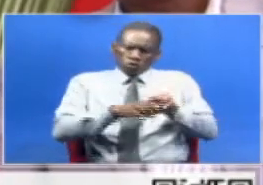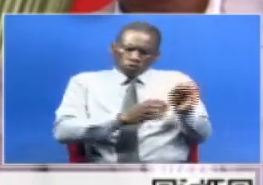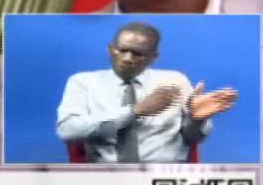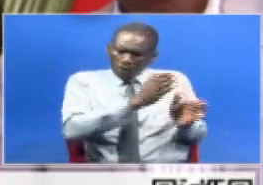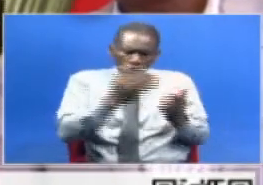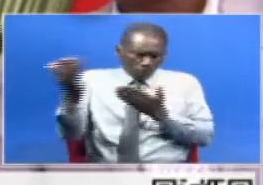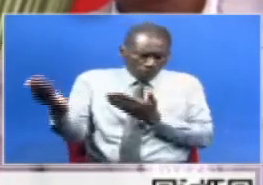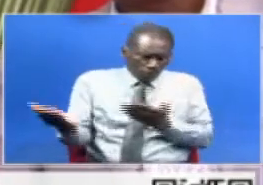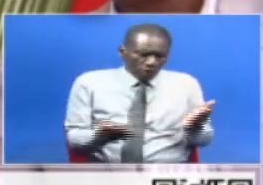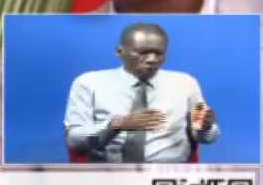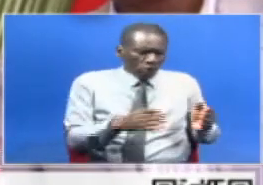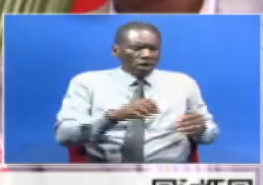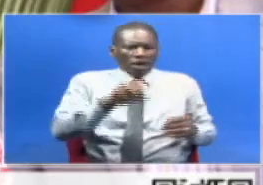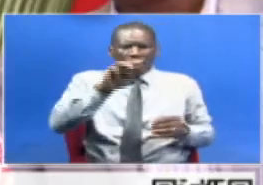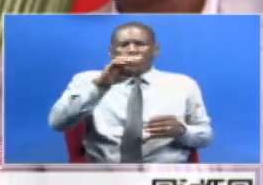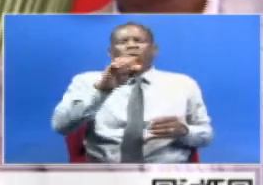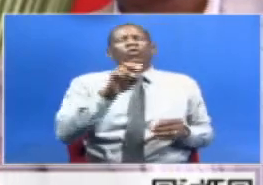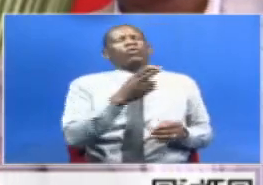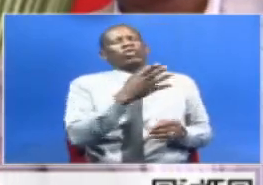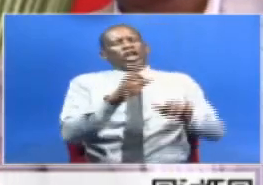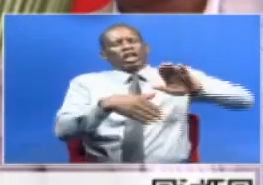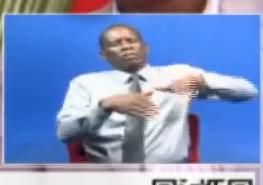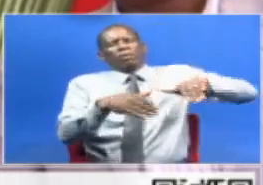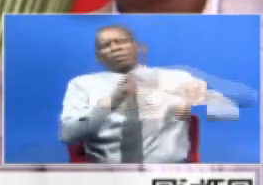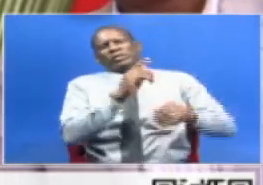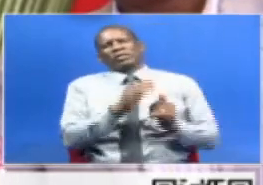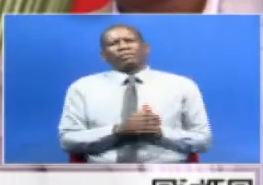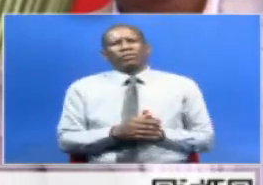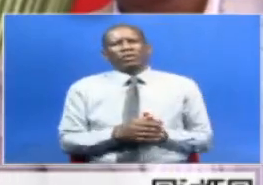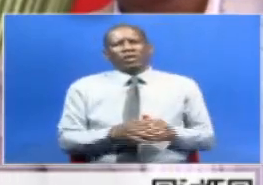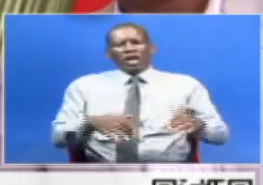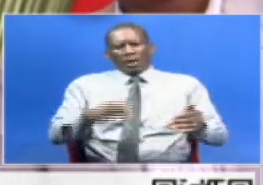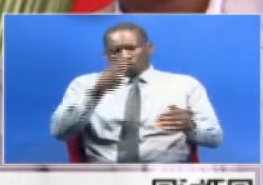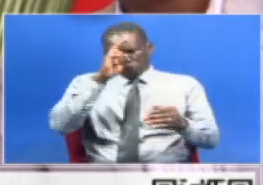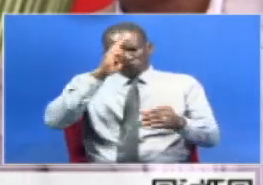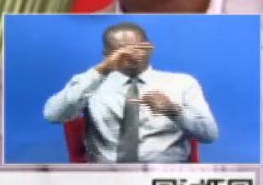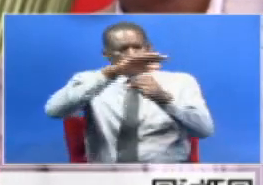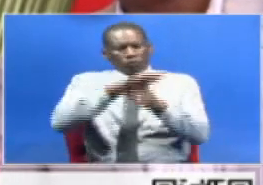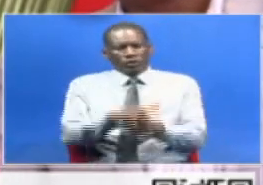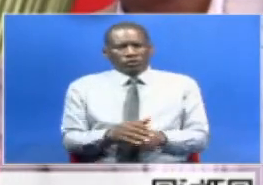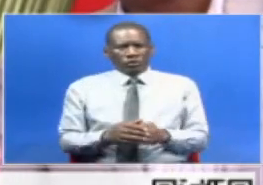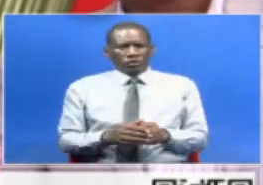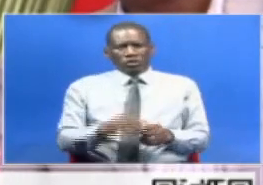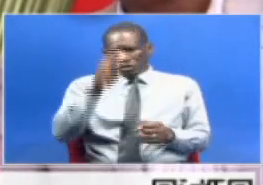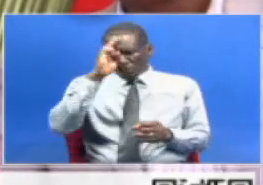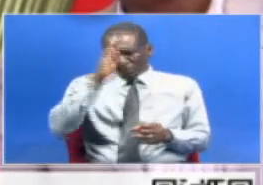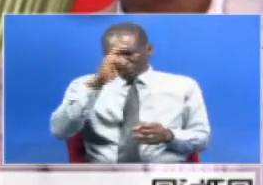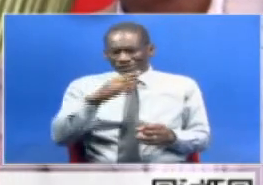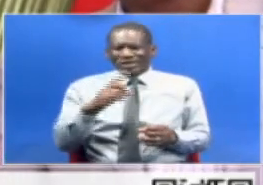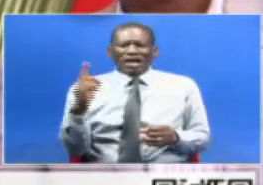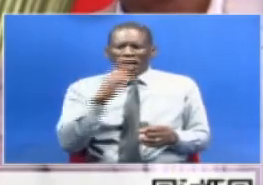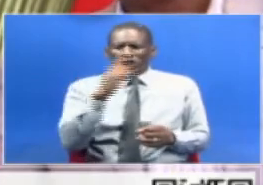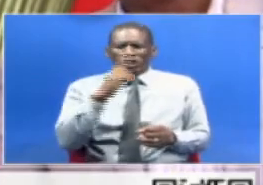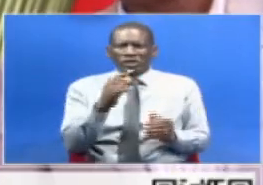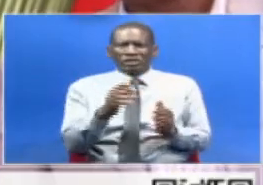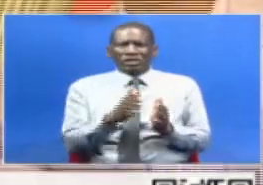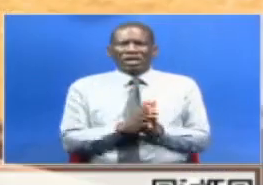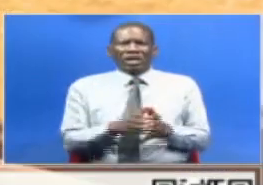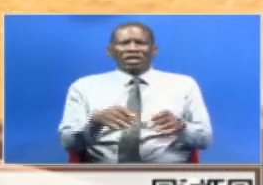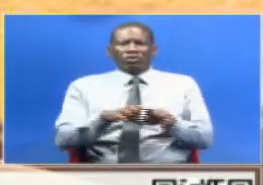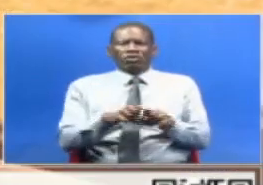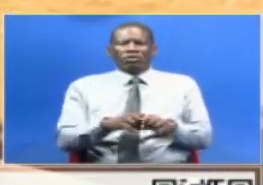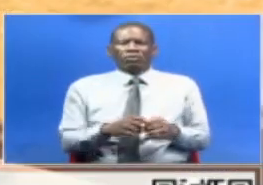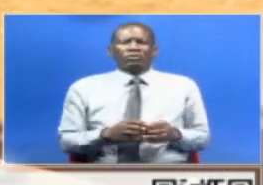memorandum kule Bomas on police intimidation, police brutality, and unnecessary